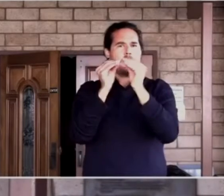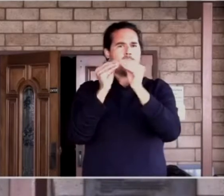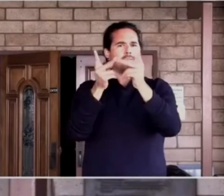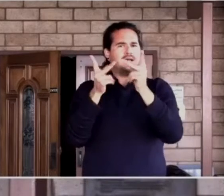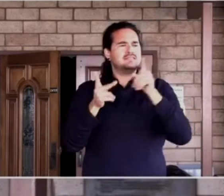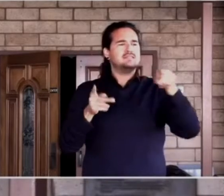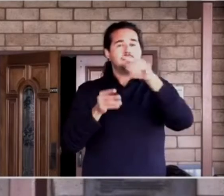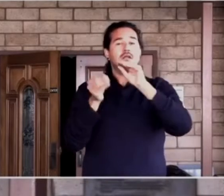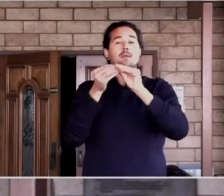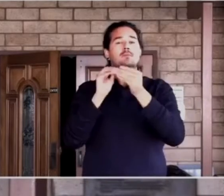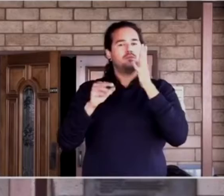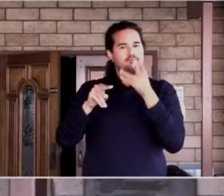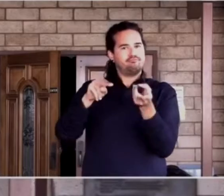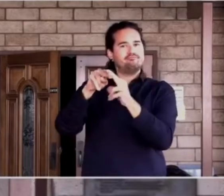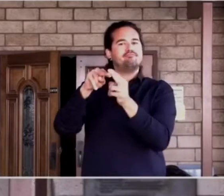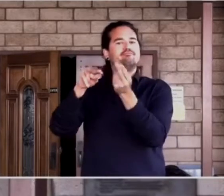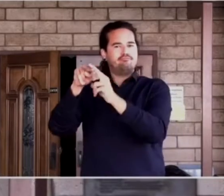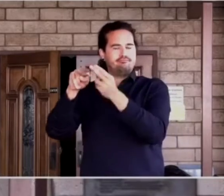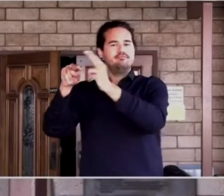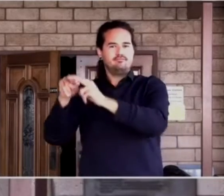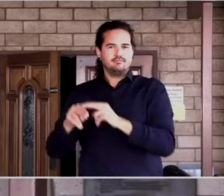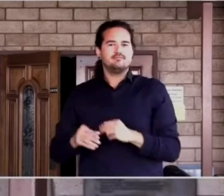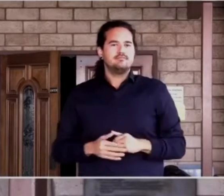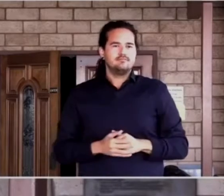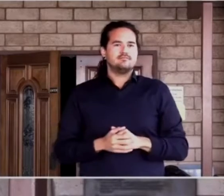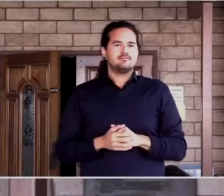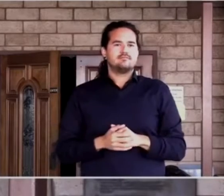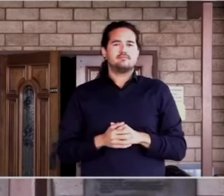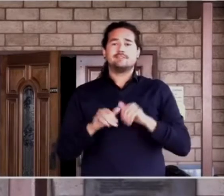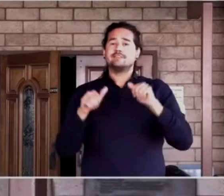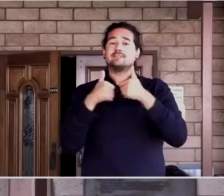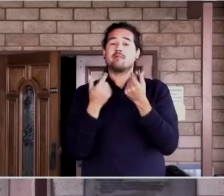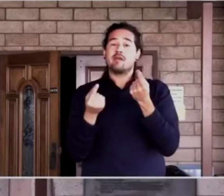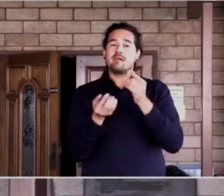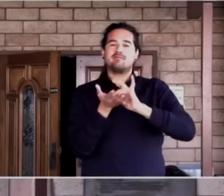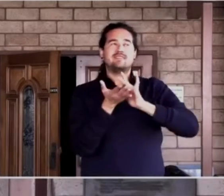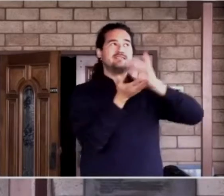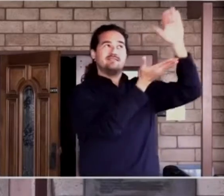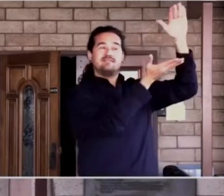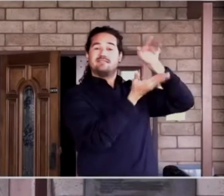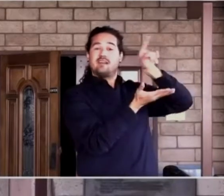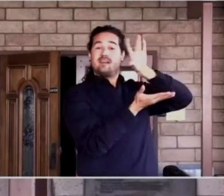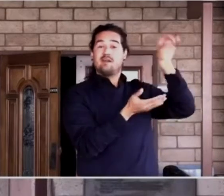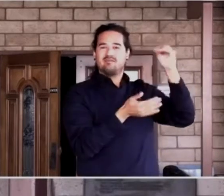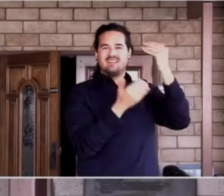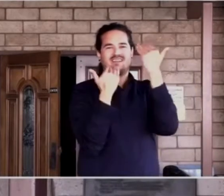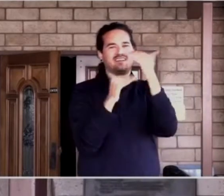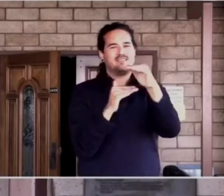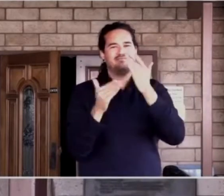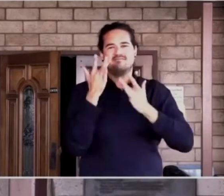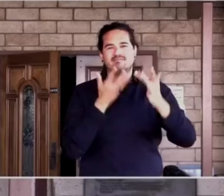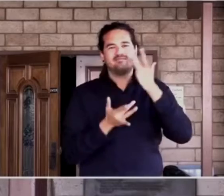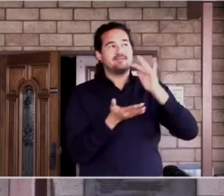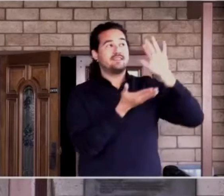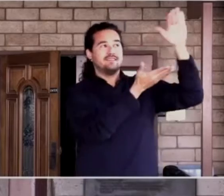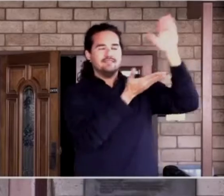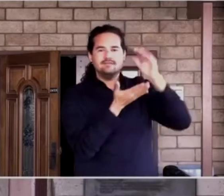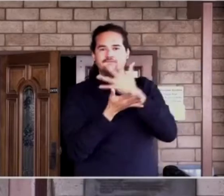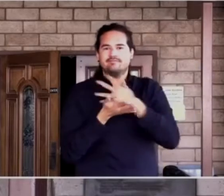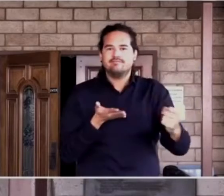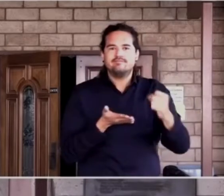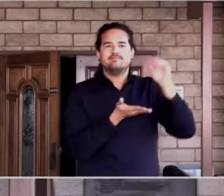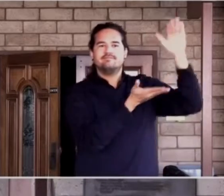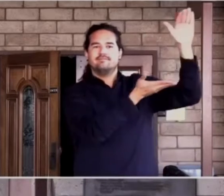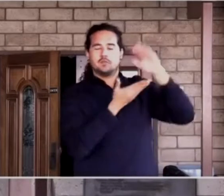despite the challenges with vaccine supply. More than 57% of our population age 75 and up